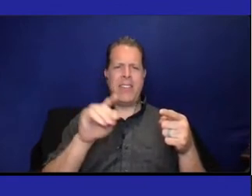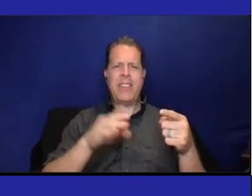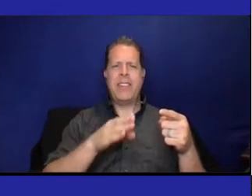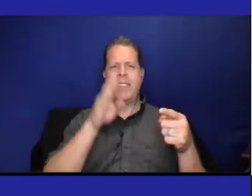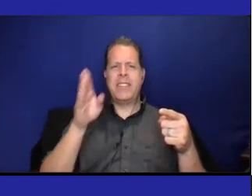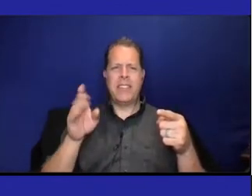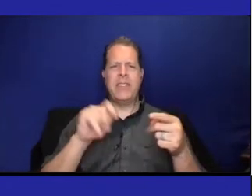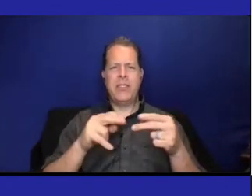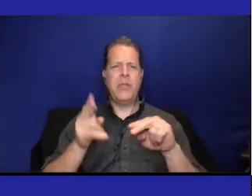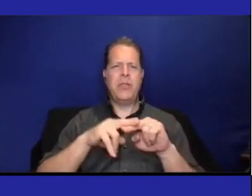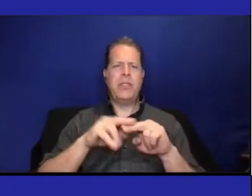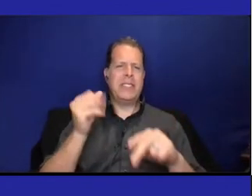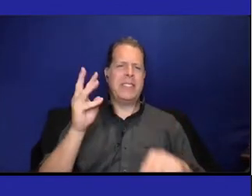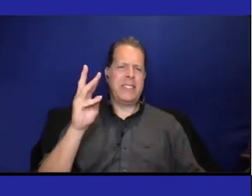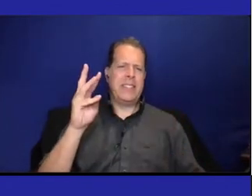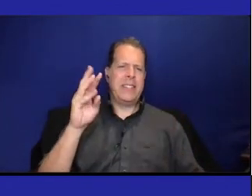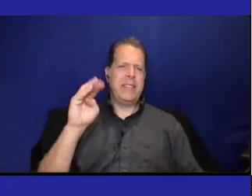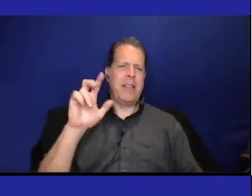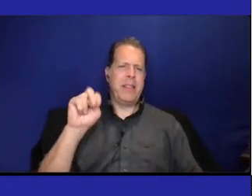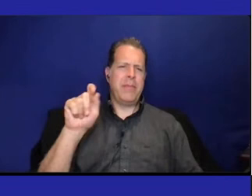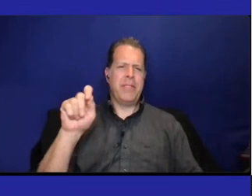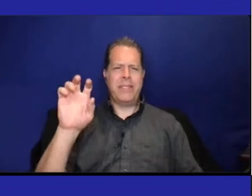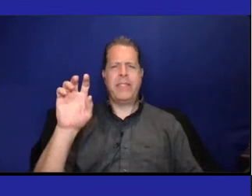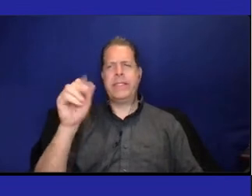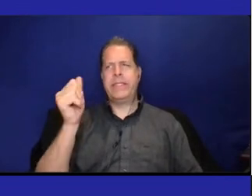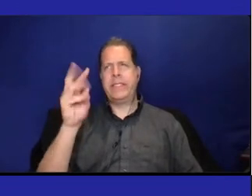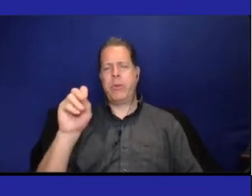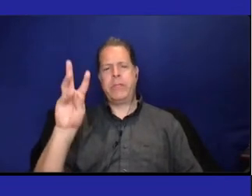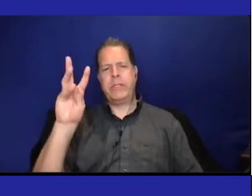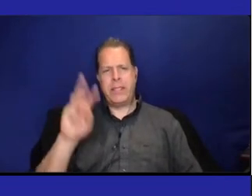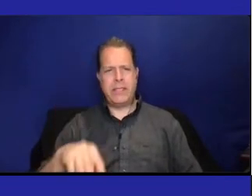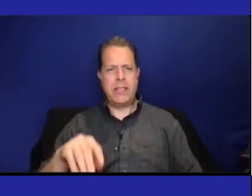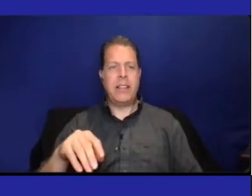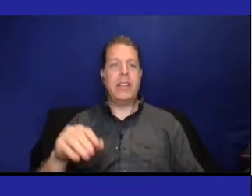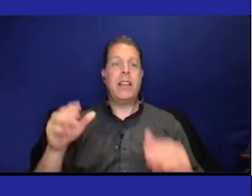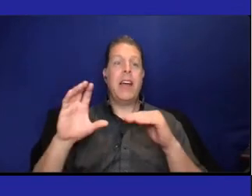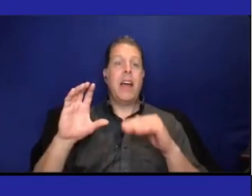$16,635,305. Consigli's increase not to exceed by